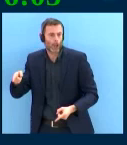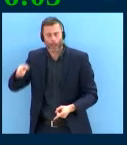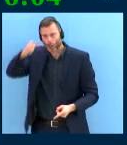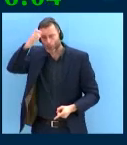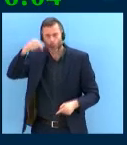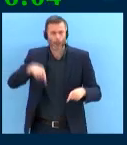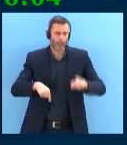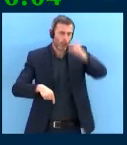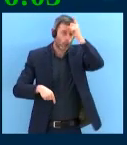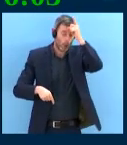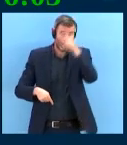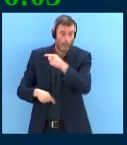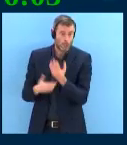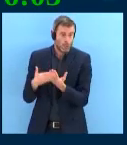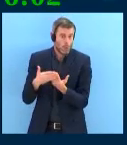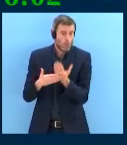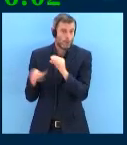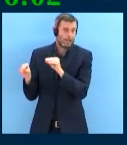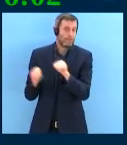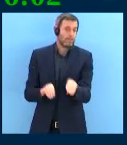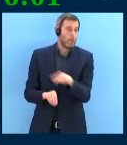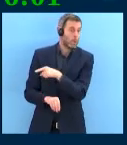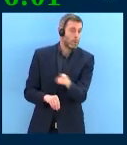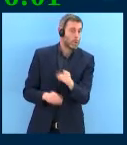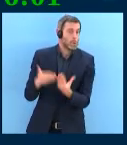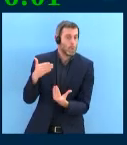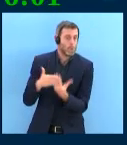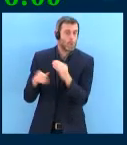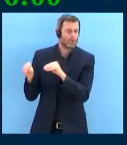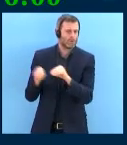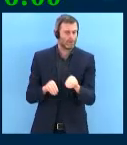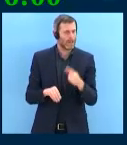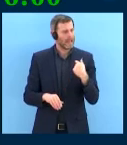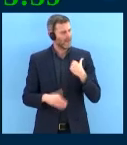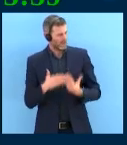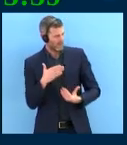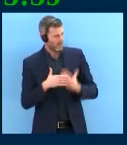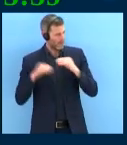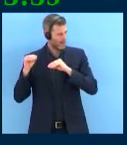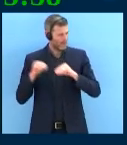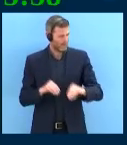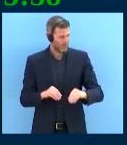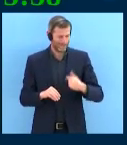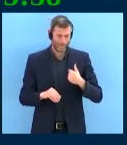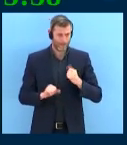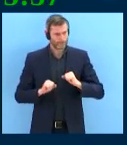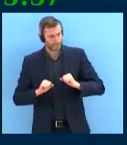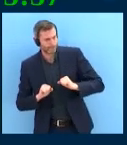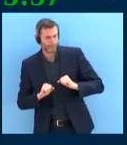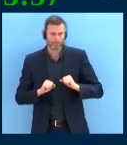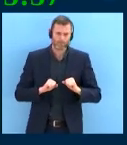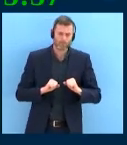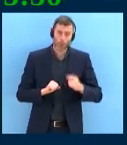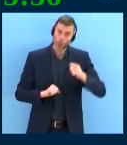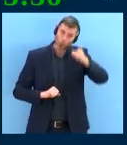even generations after. But how long can one remain as a guest? At what point does this story cease